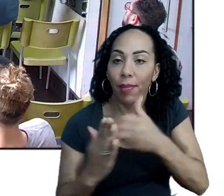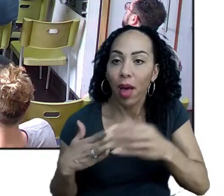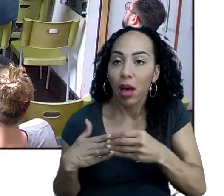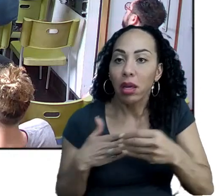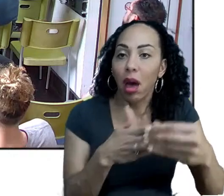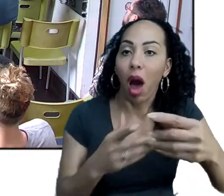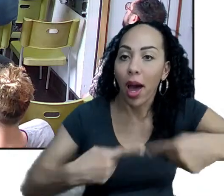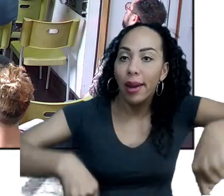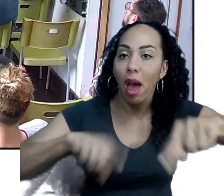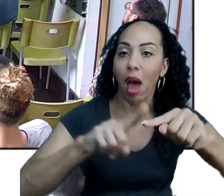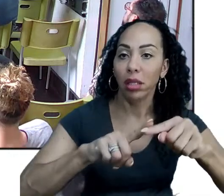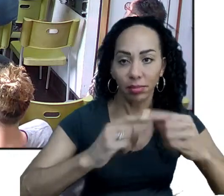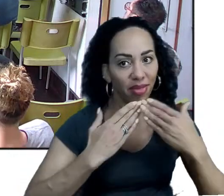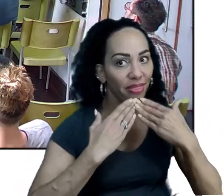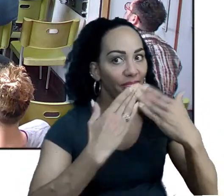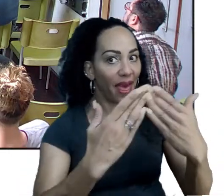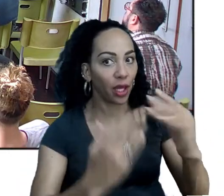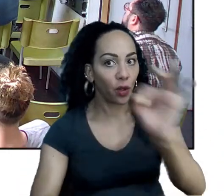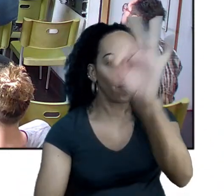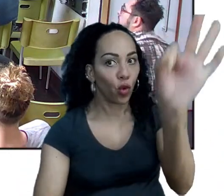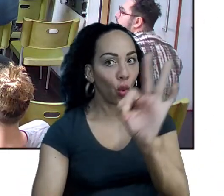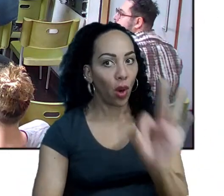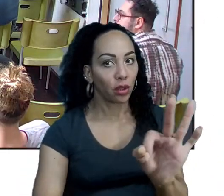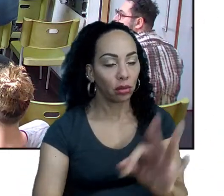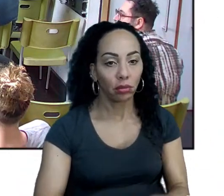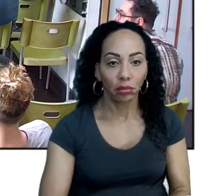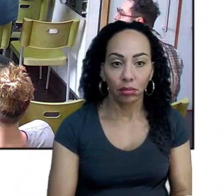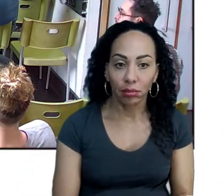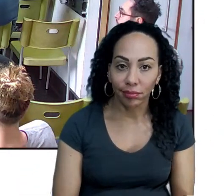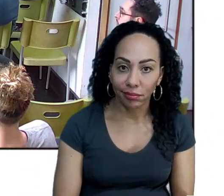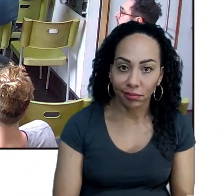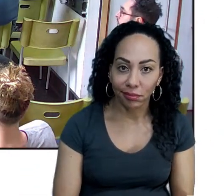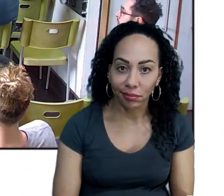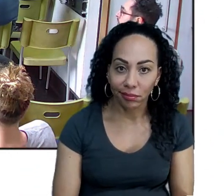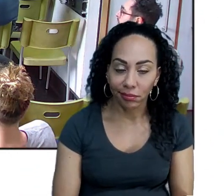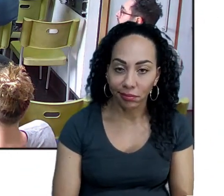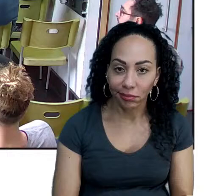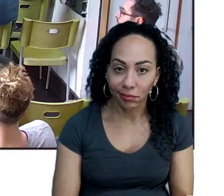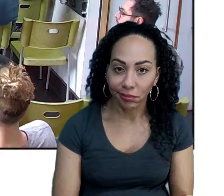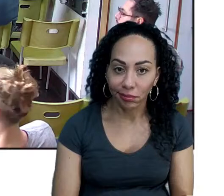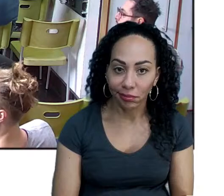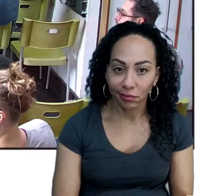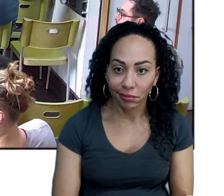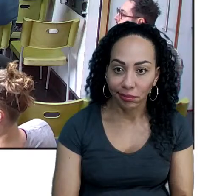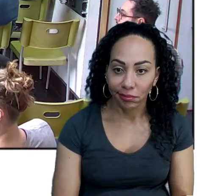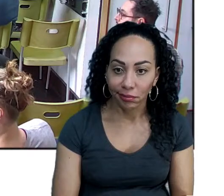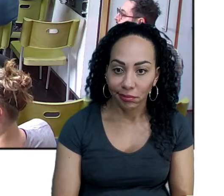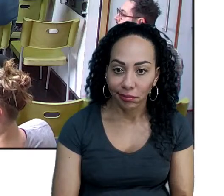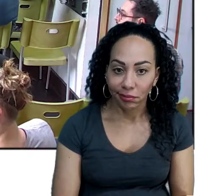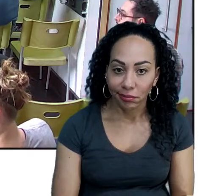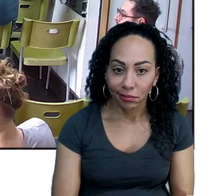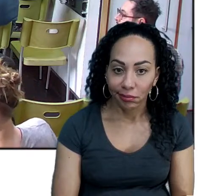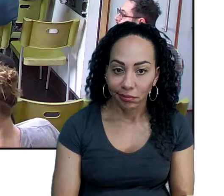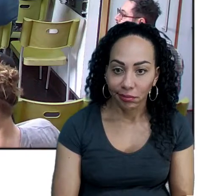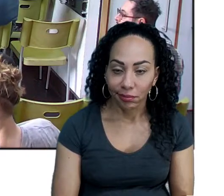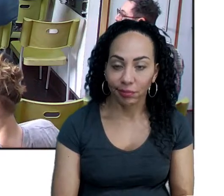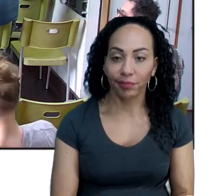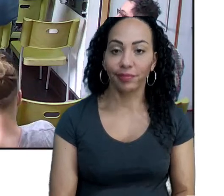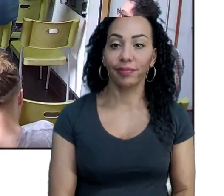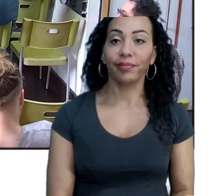Yeah, thank you for the question. Thanks, Ruth. Anybody else? I might ask. You go